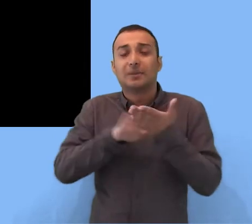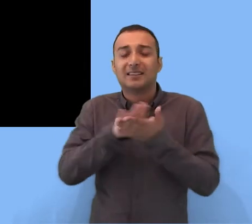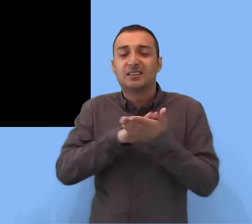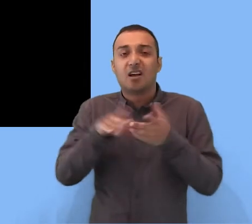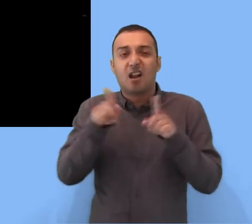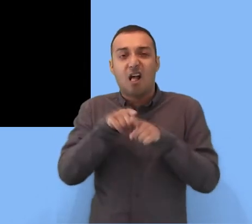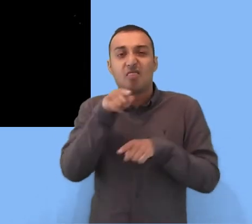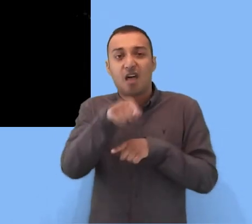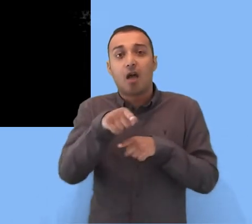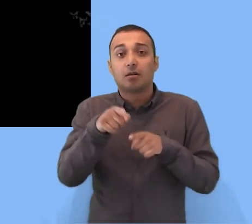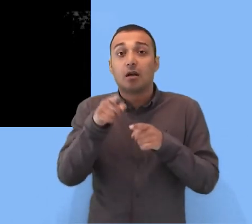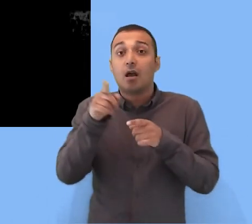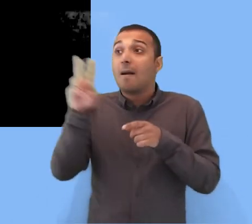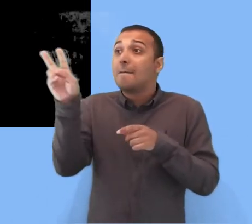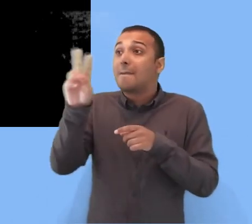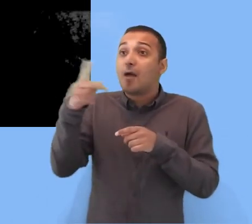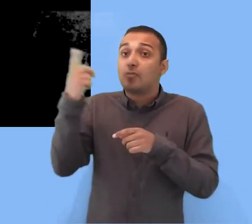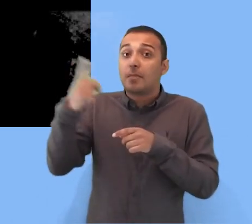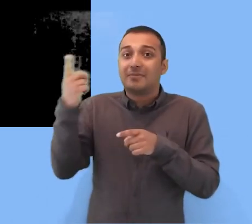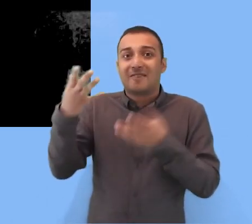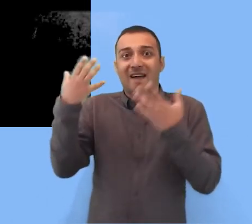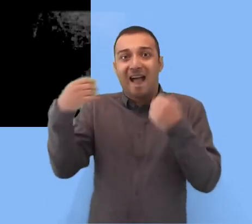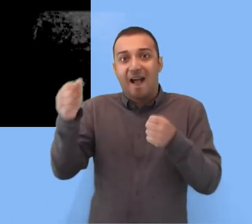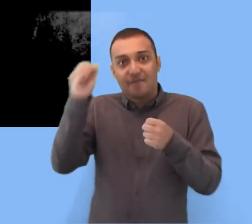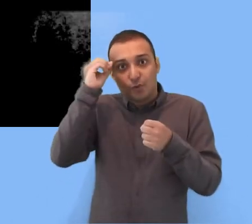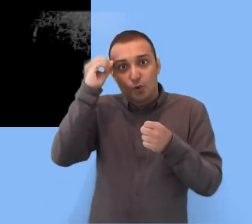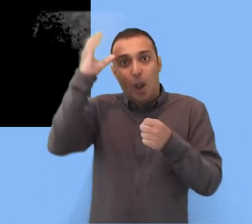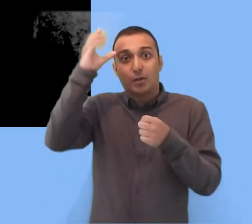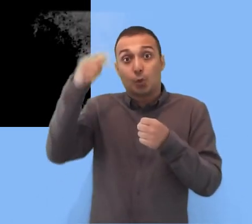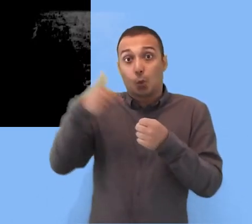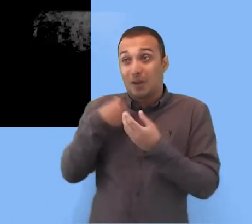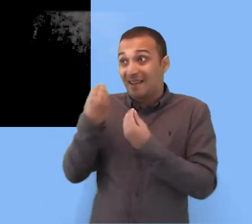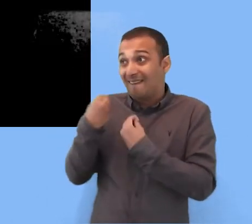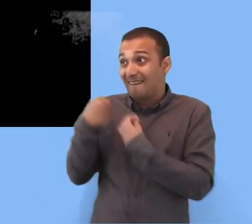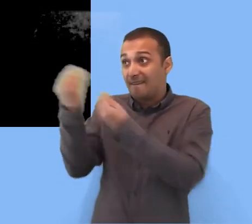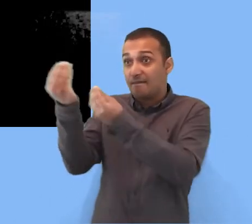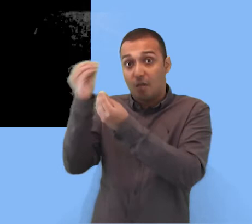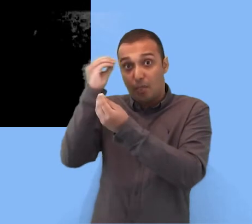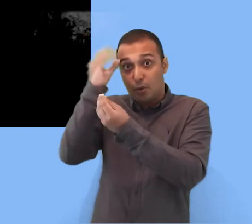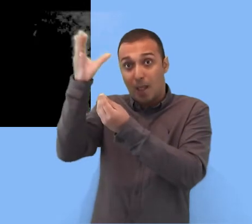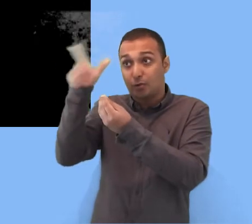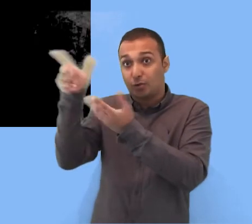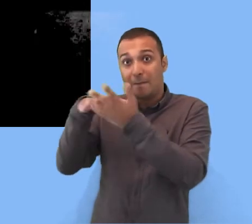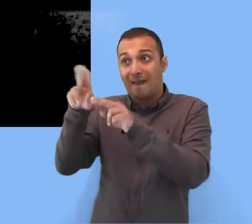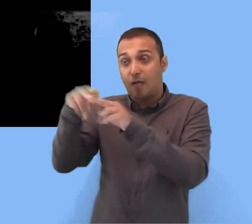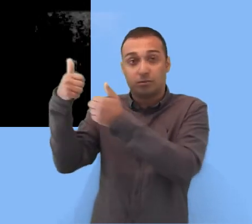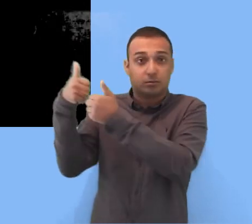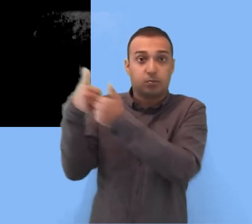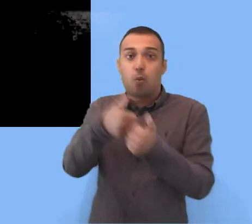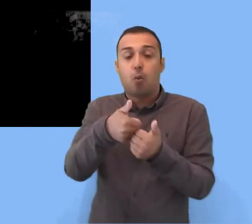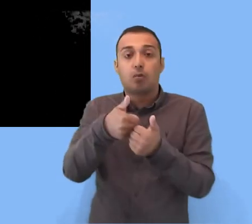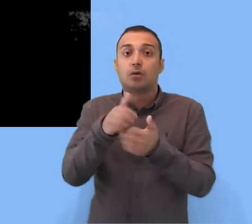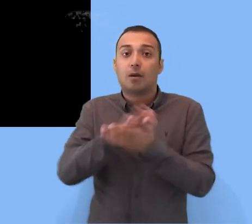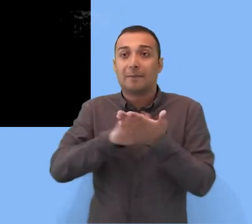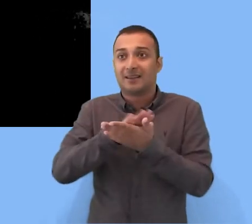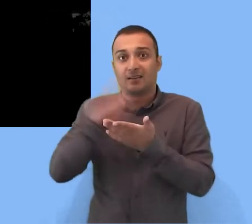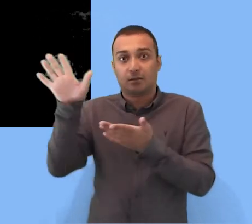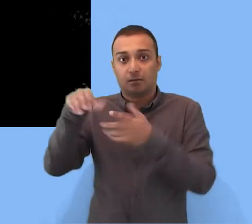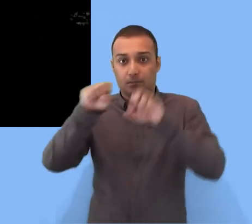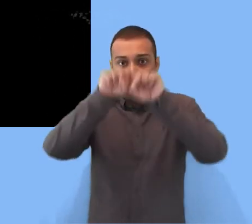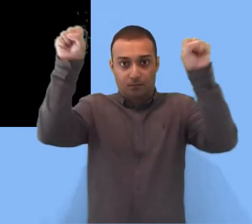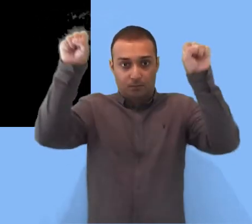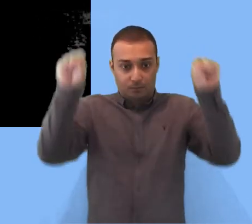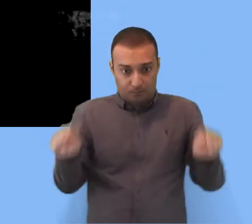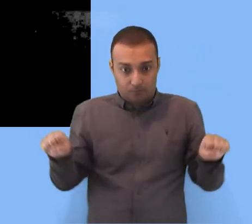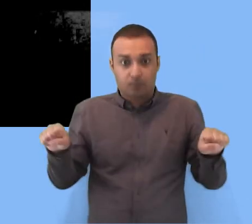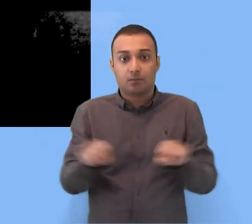the questions that young children and parents want to have. And also, as Jamel says, showing young children that